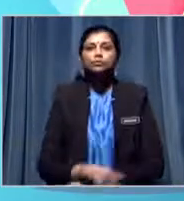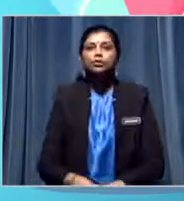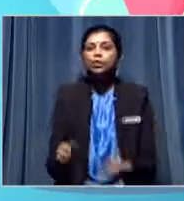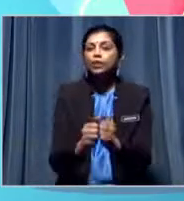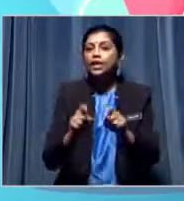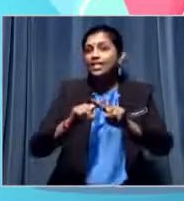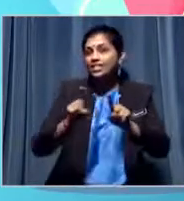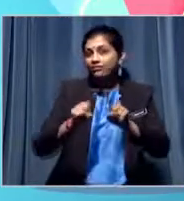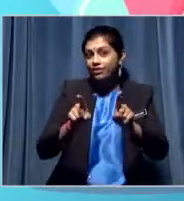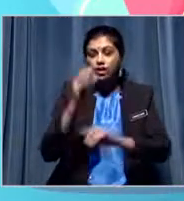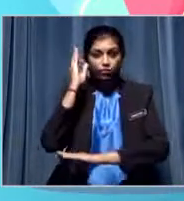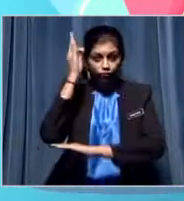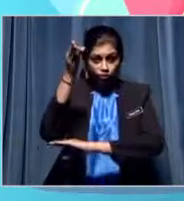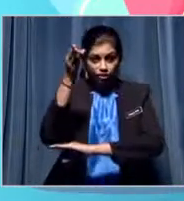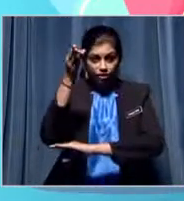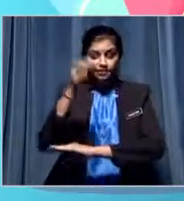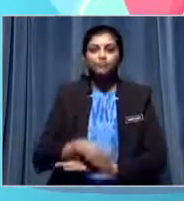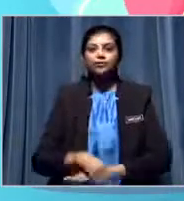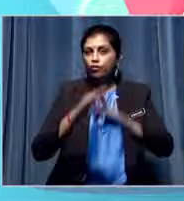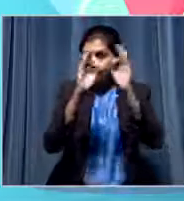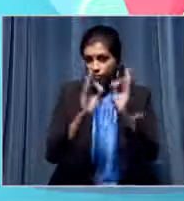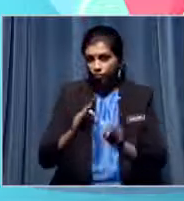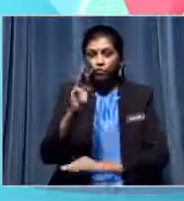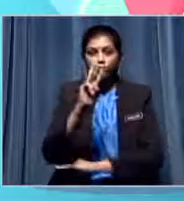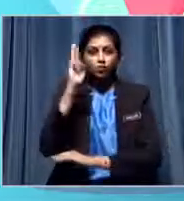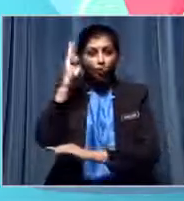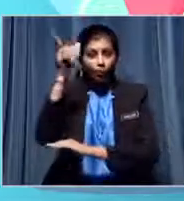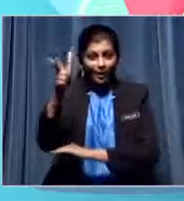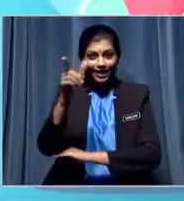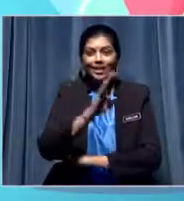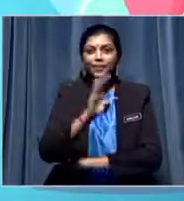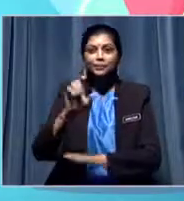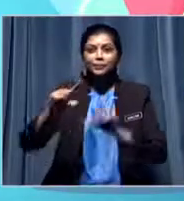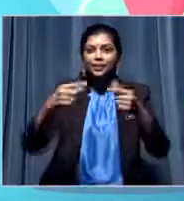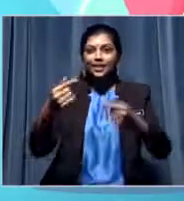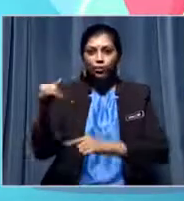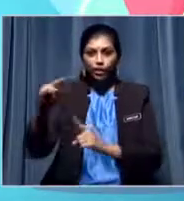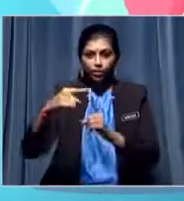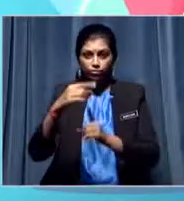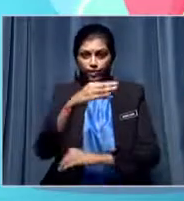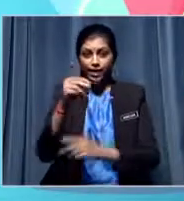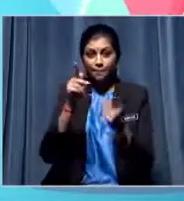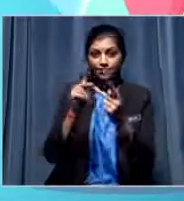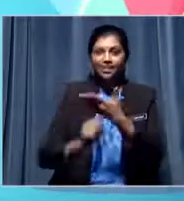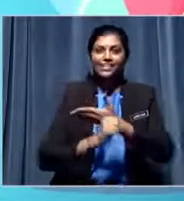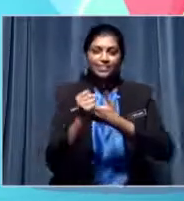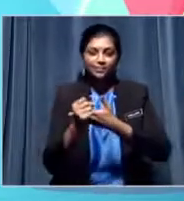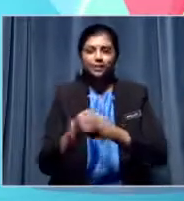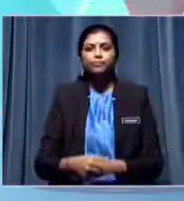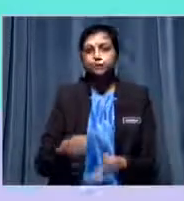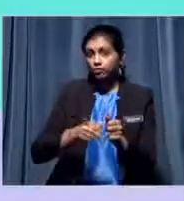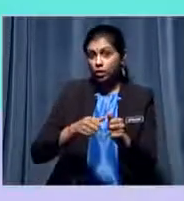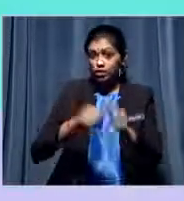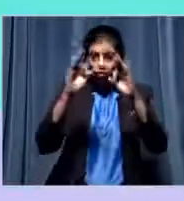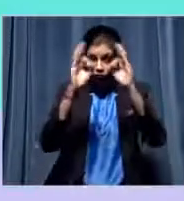the different future tense forms of will, be going to, and perfect simple. For each